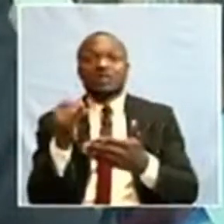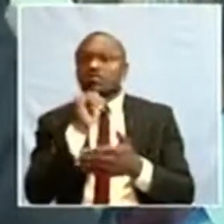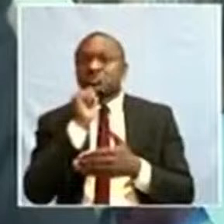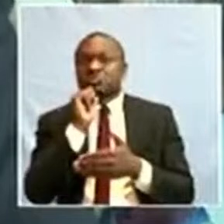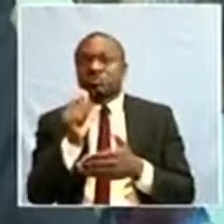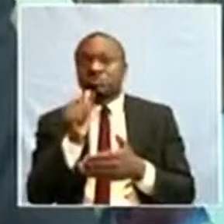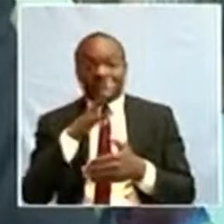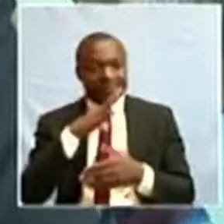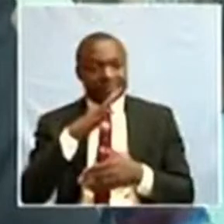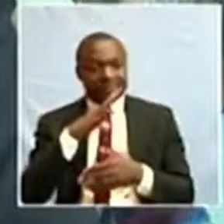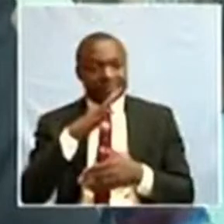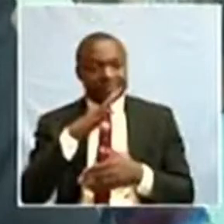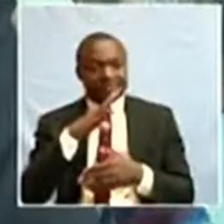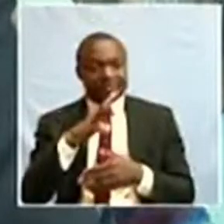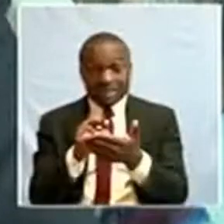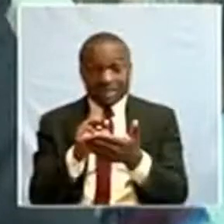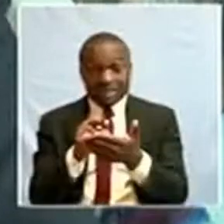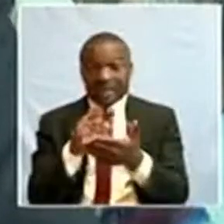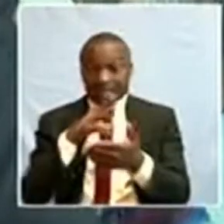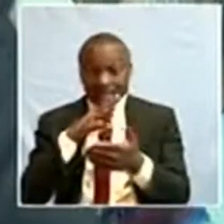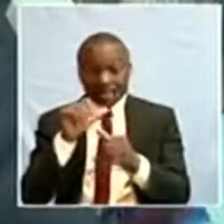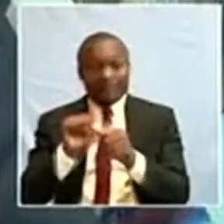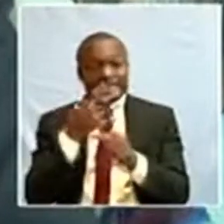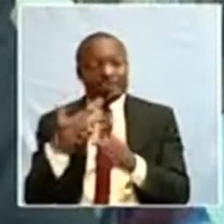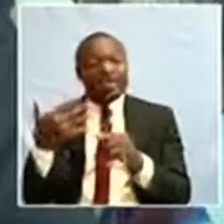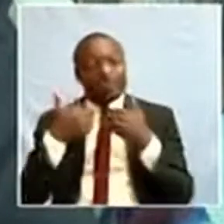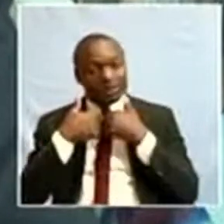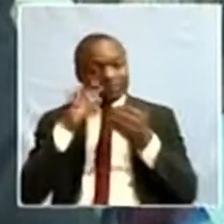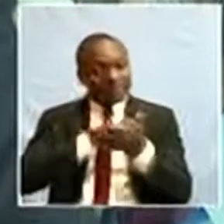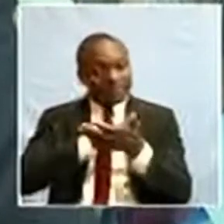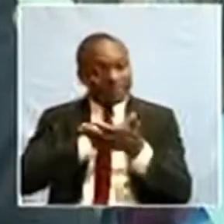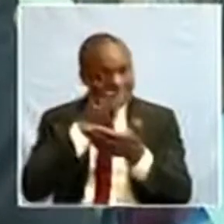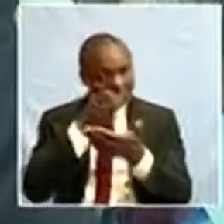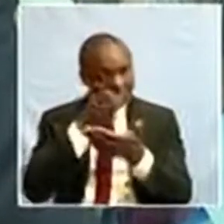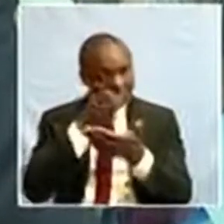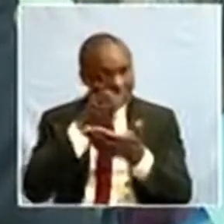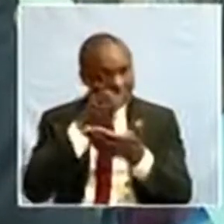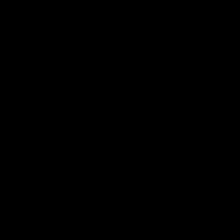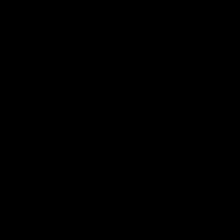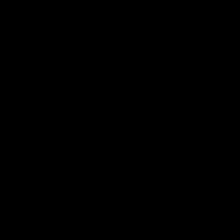an adverse opinion, you're saying everything is pretty much, we have evidence to conclude